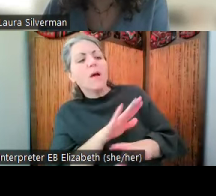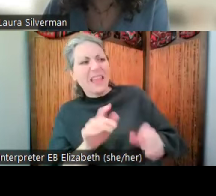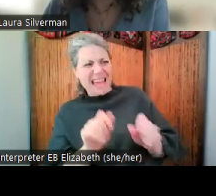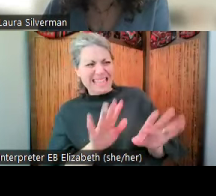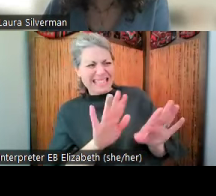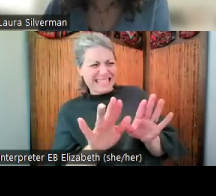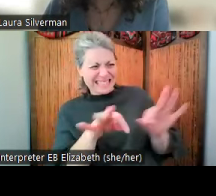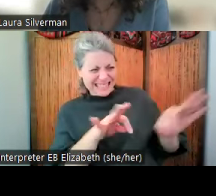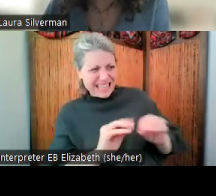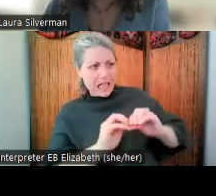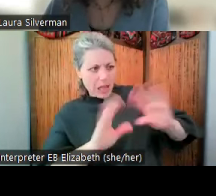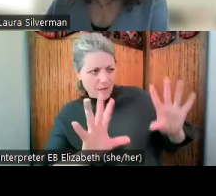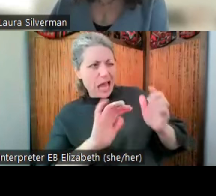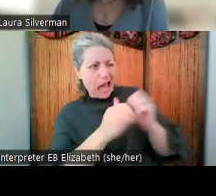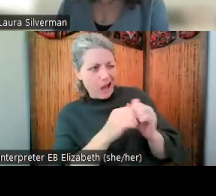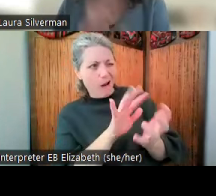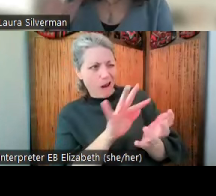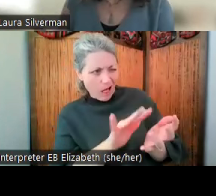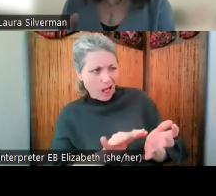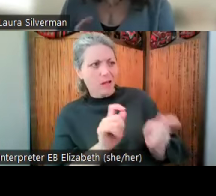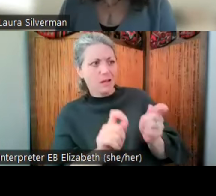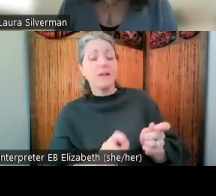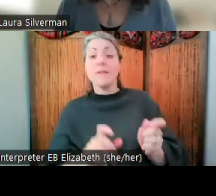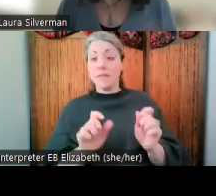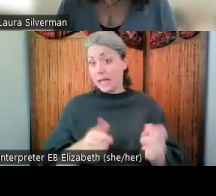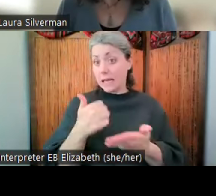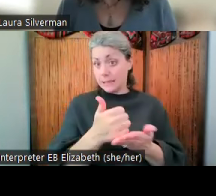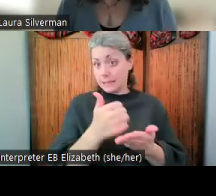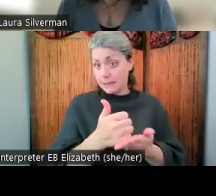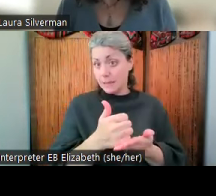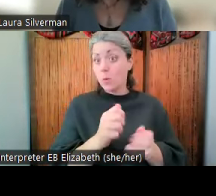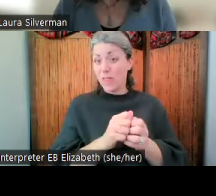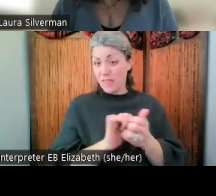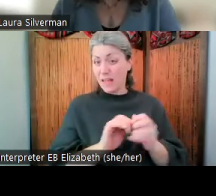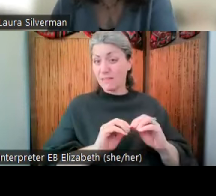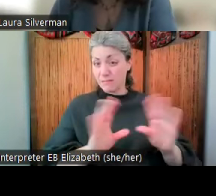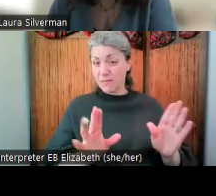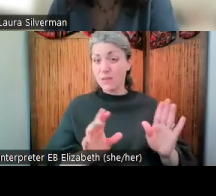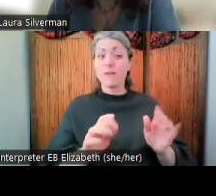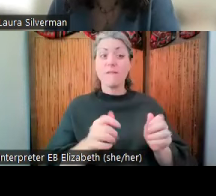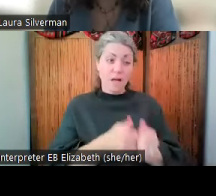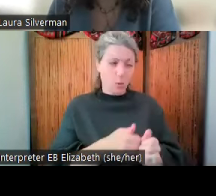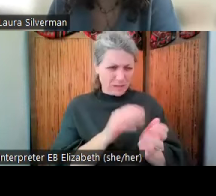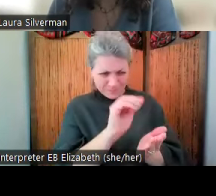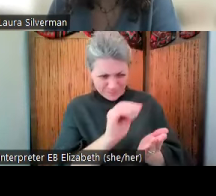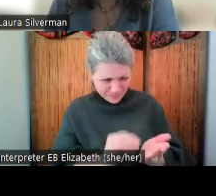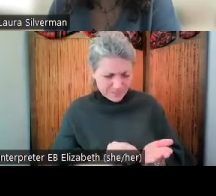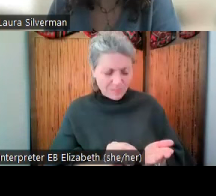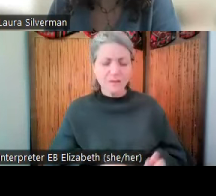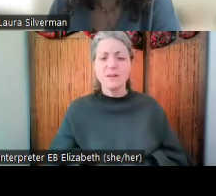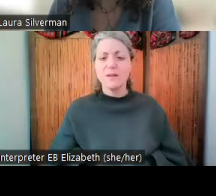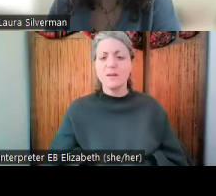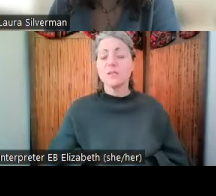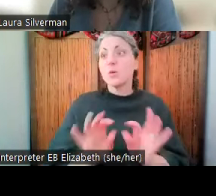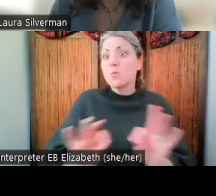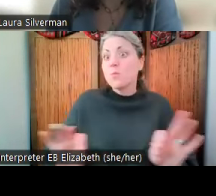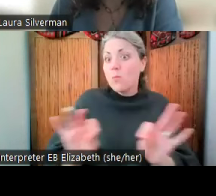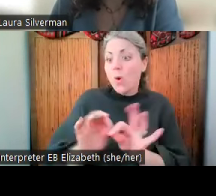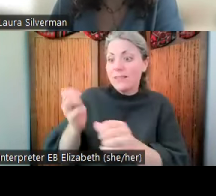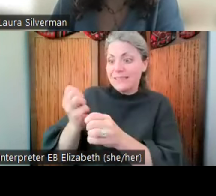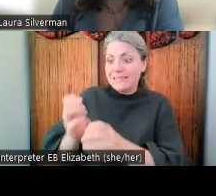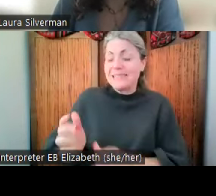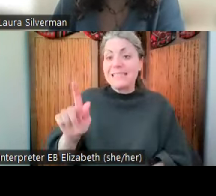voter. And so these are just all important points about the role of an assistant. And, you know, many assistants just